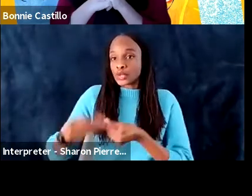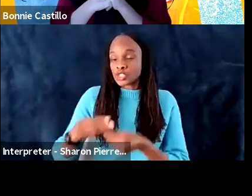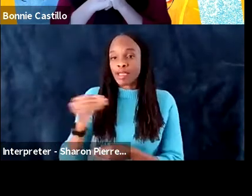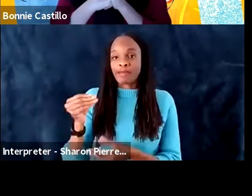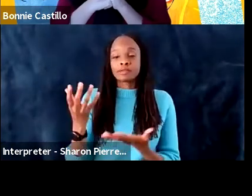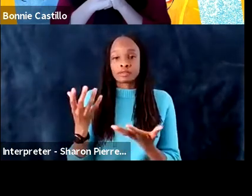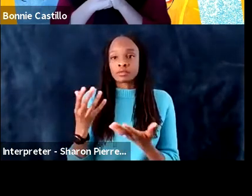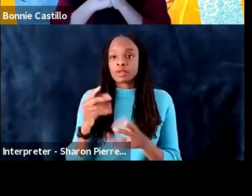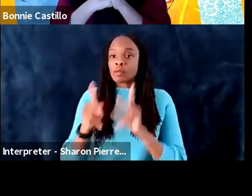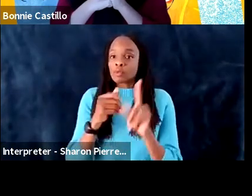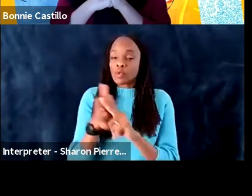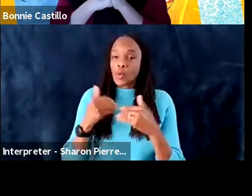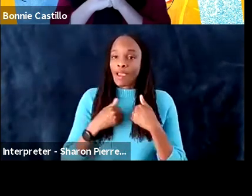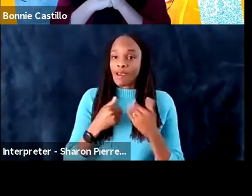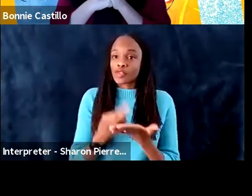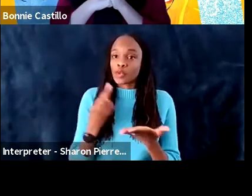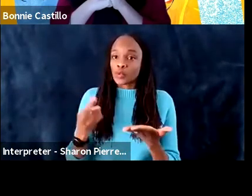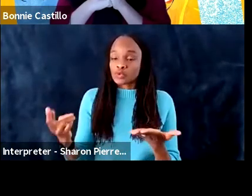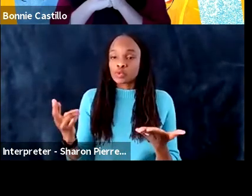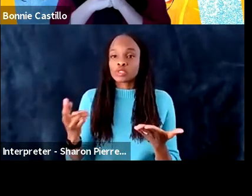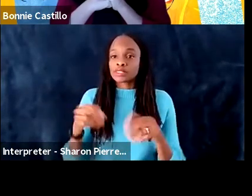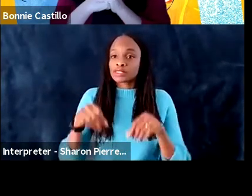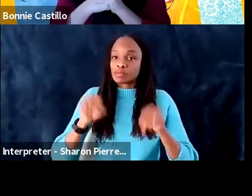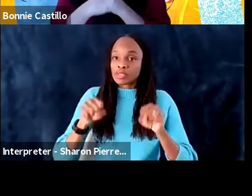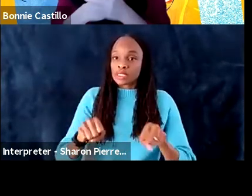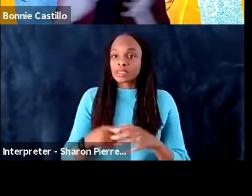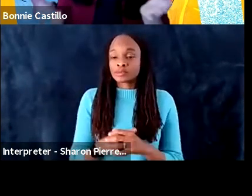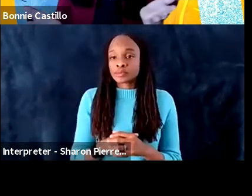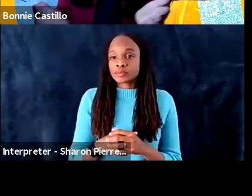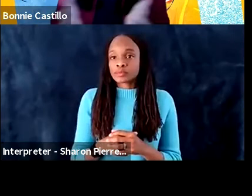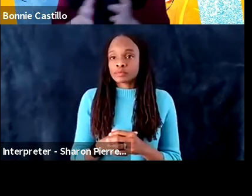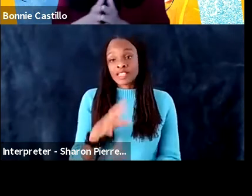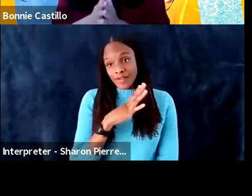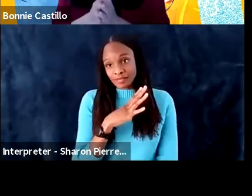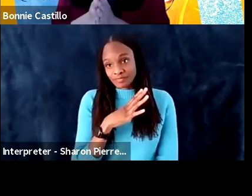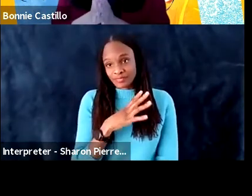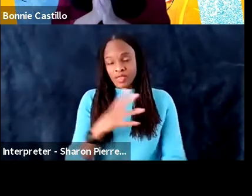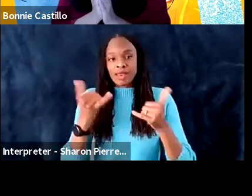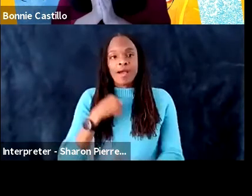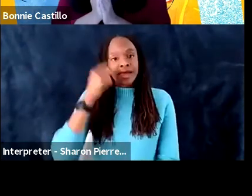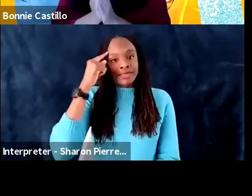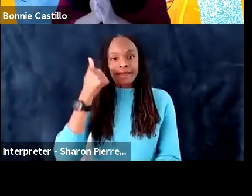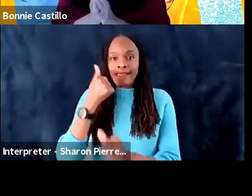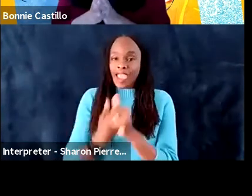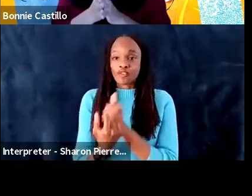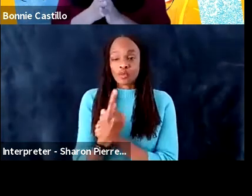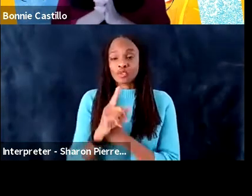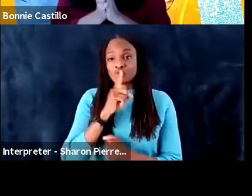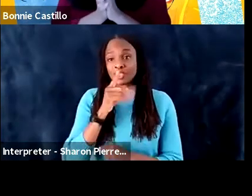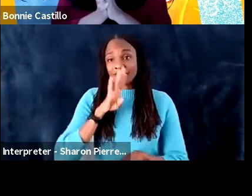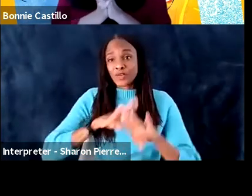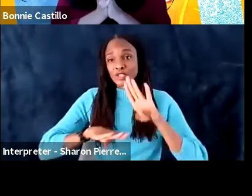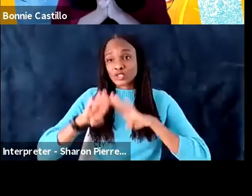know, those that have the resources and have the ability, you know, it's fine. Now, I think everybody is very frustrated